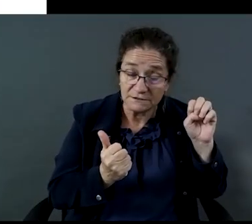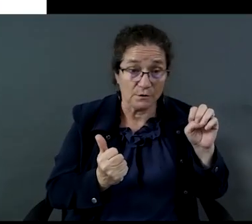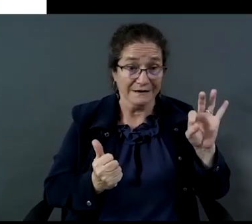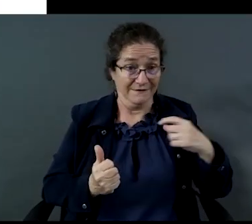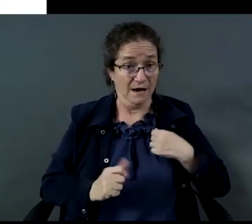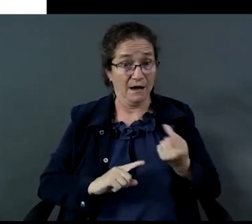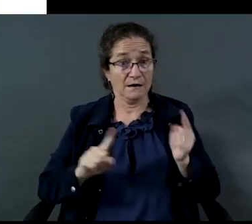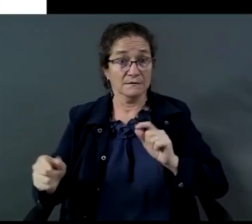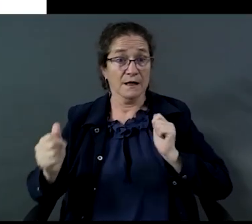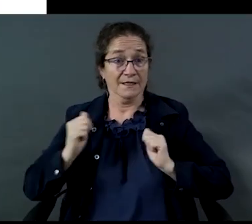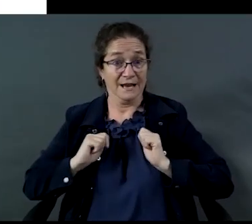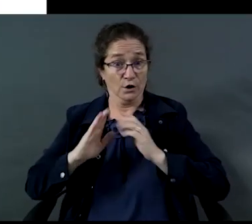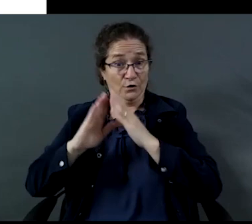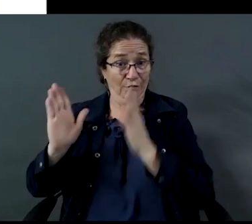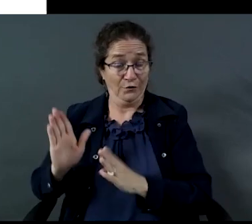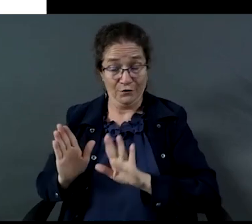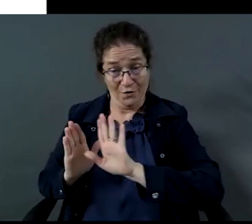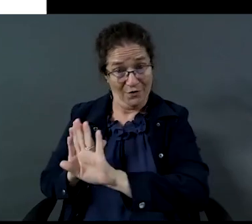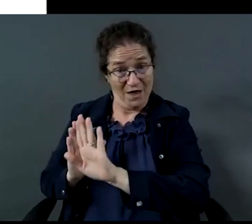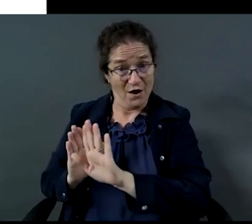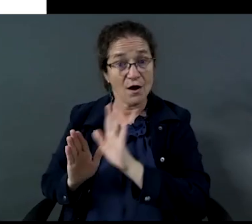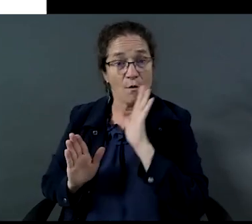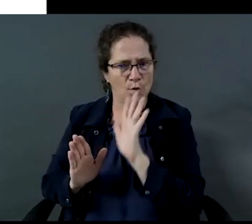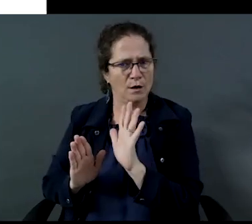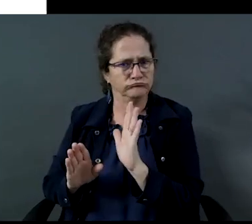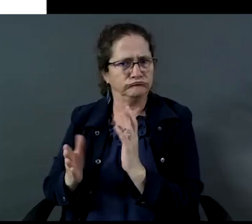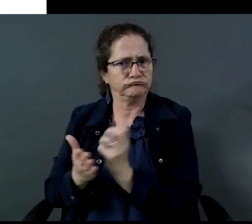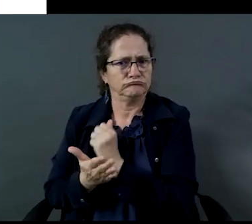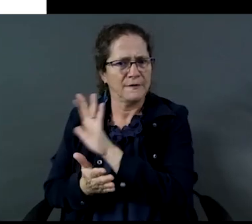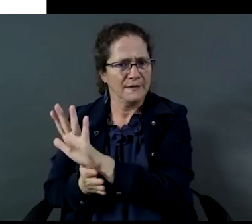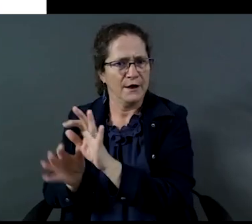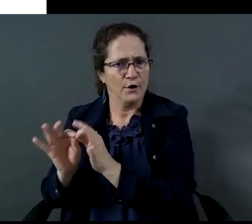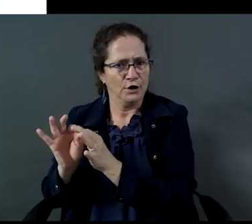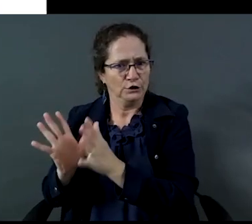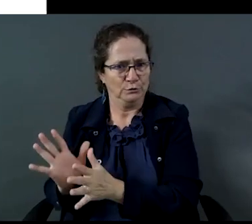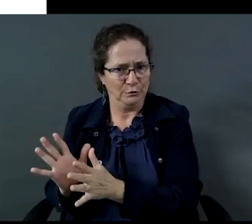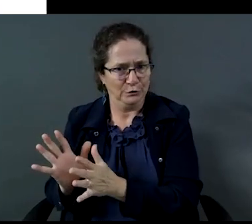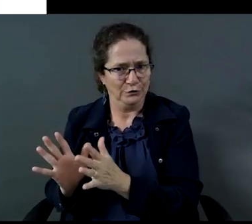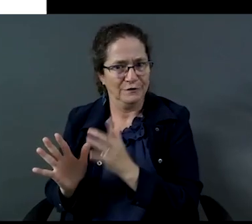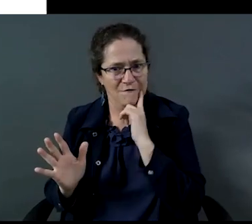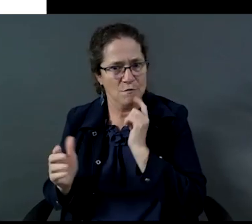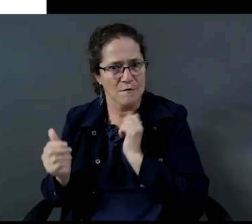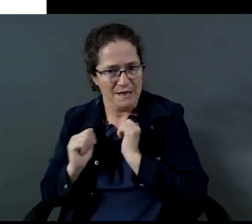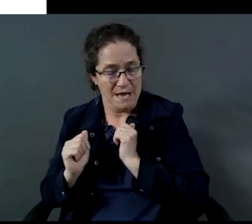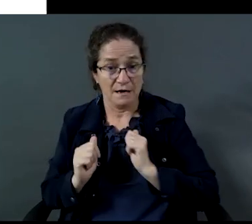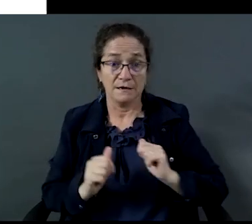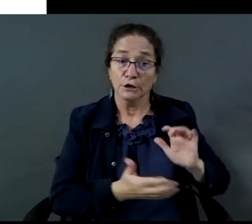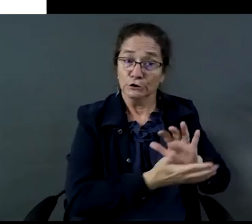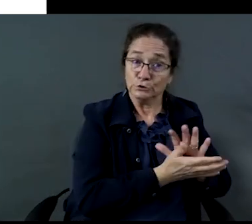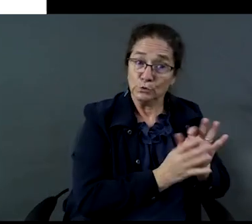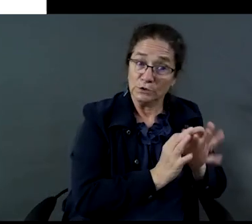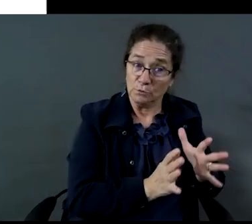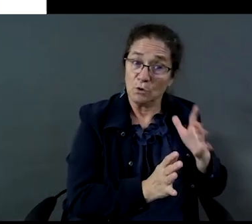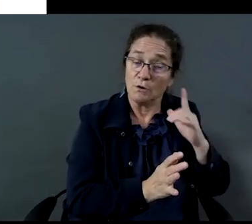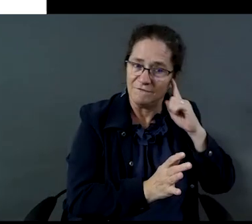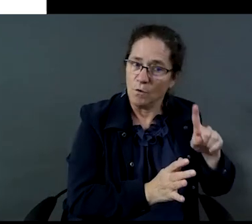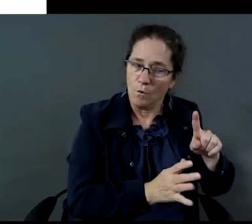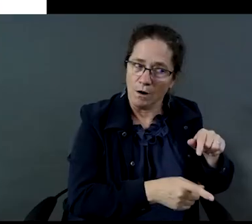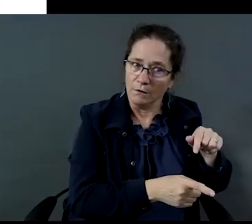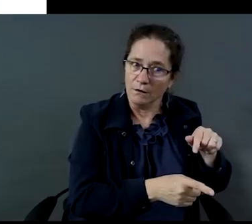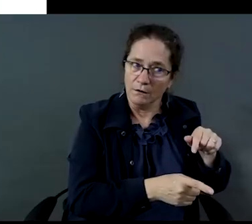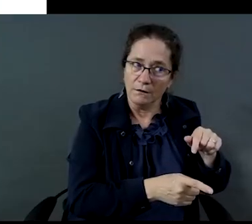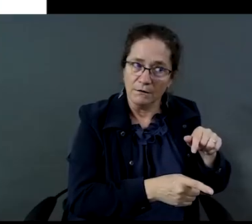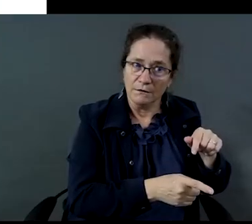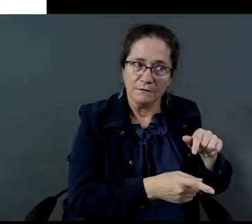theater, their interpreter for the play, and the school interpreter for, mealtime, on the bus, going to and from the